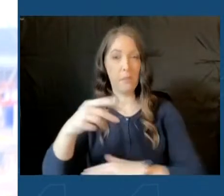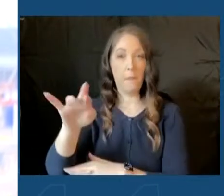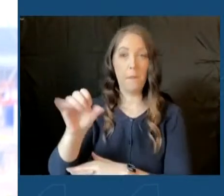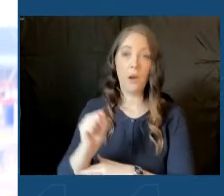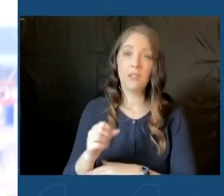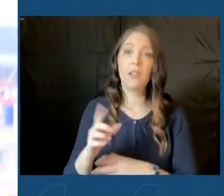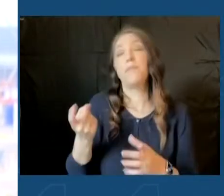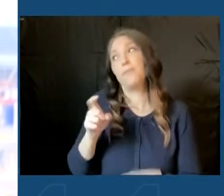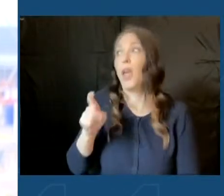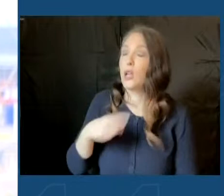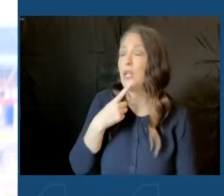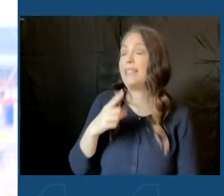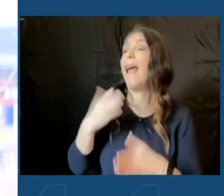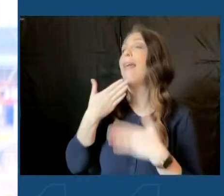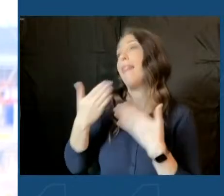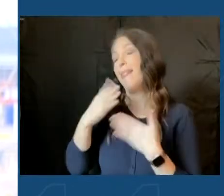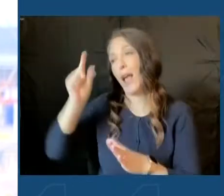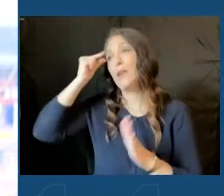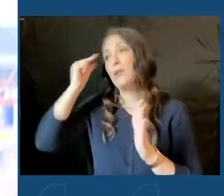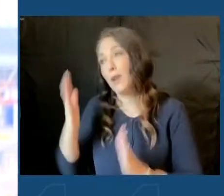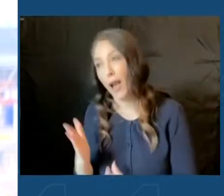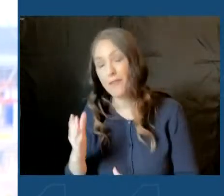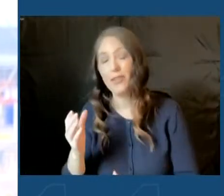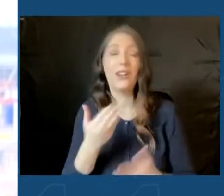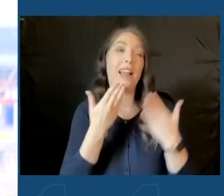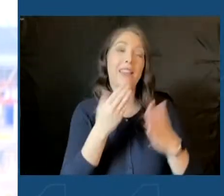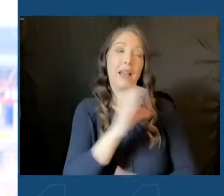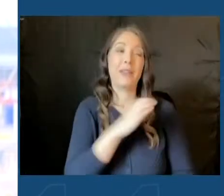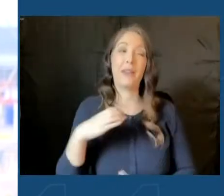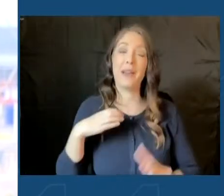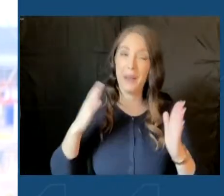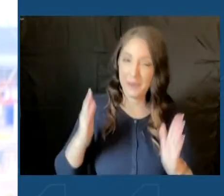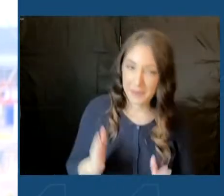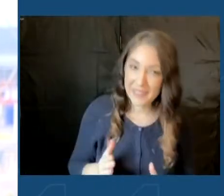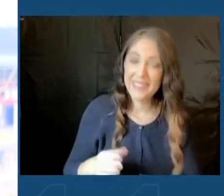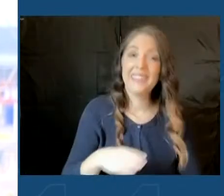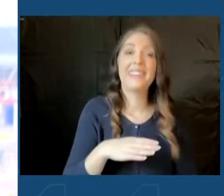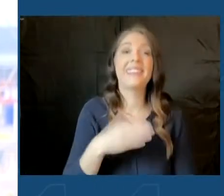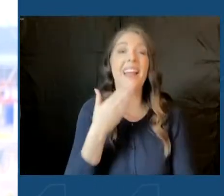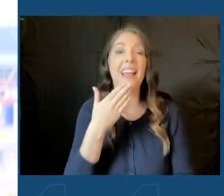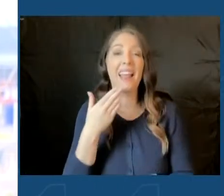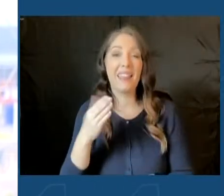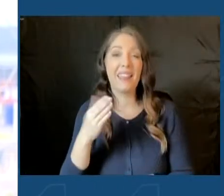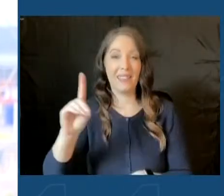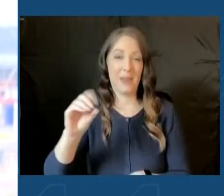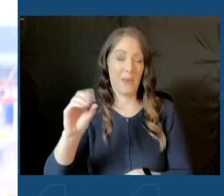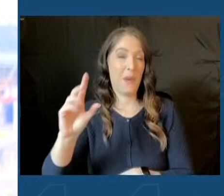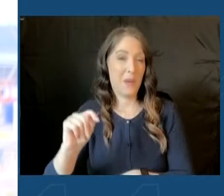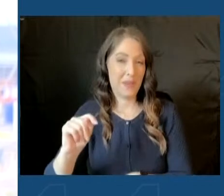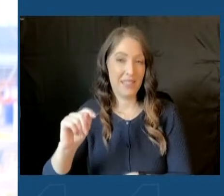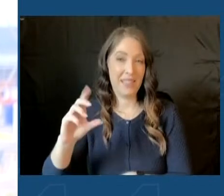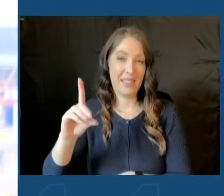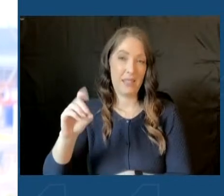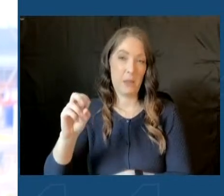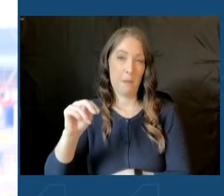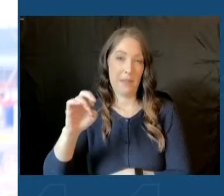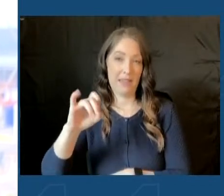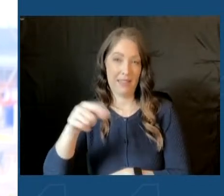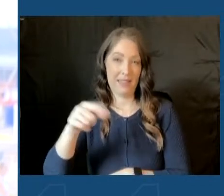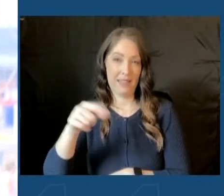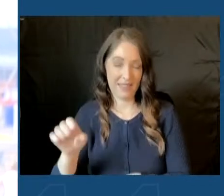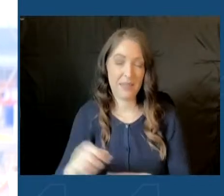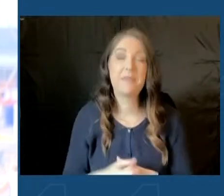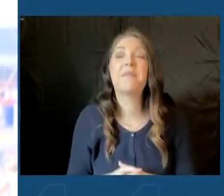say, thank you, Governor Hochul, and thank you, Congressman Higgins, and thank you to my colleague, Marie-Therese Dominguez. So the governor mentioned,